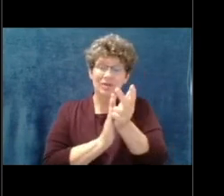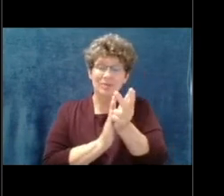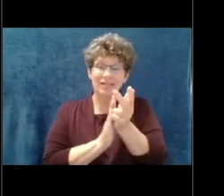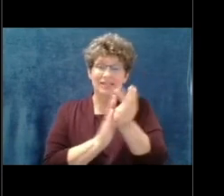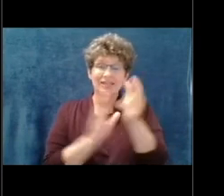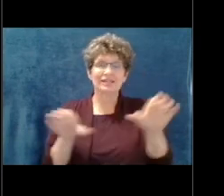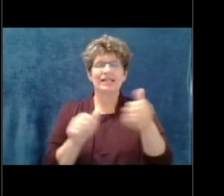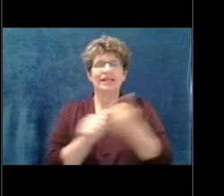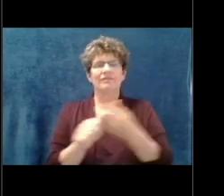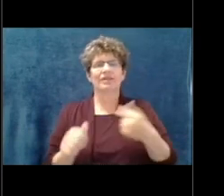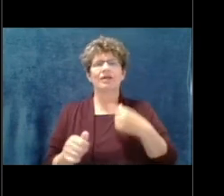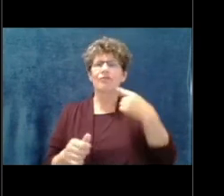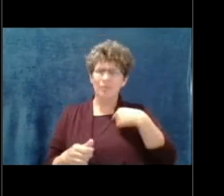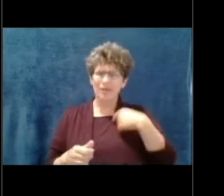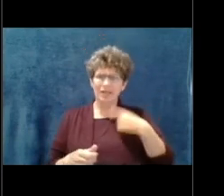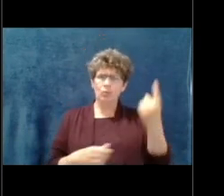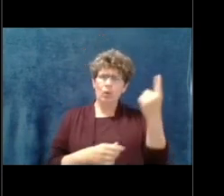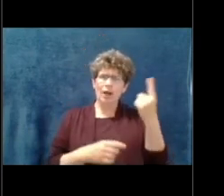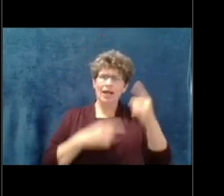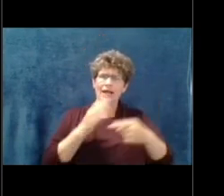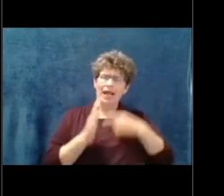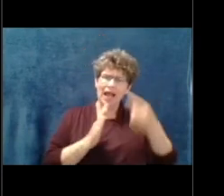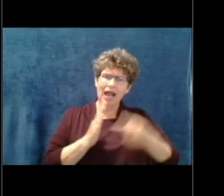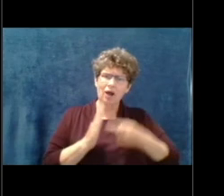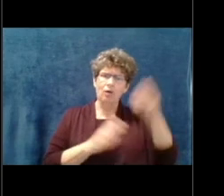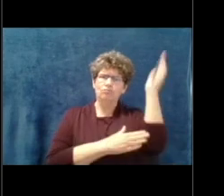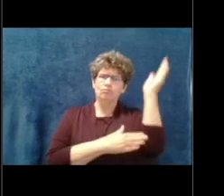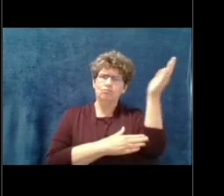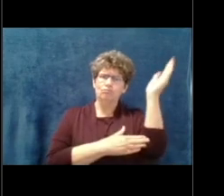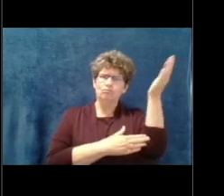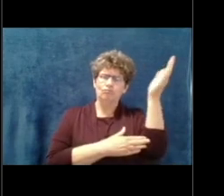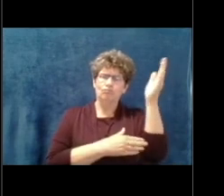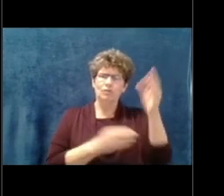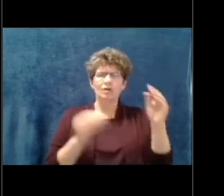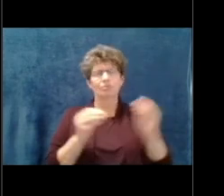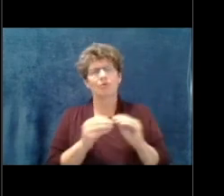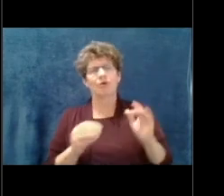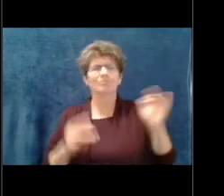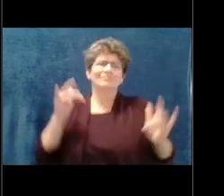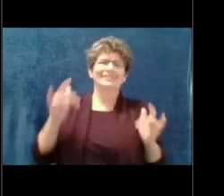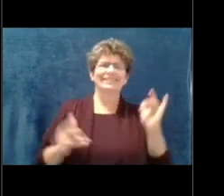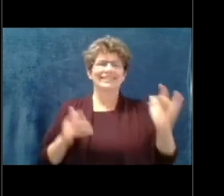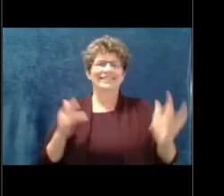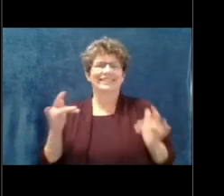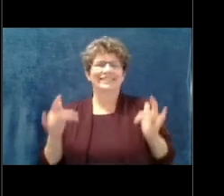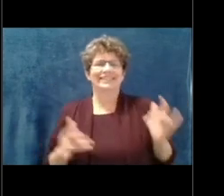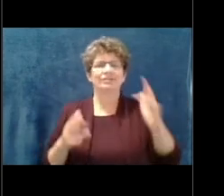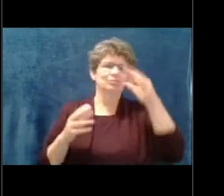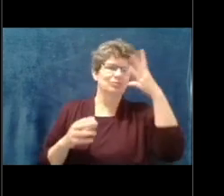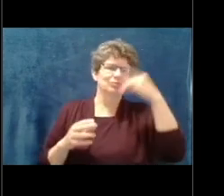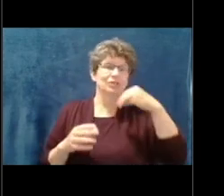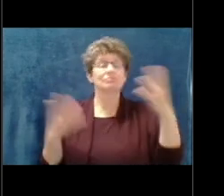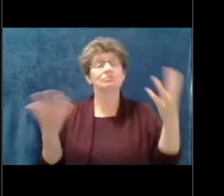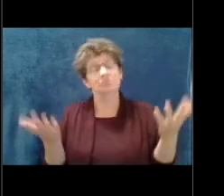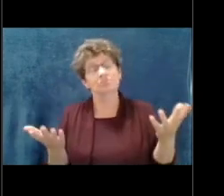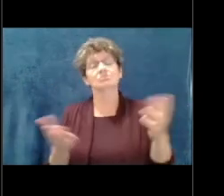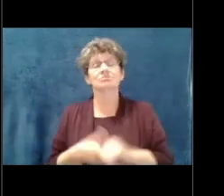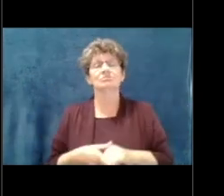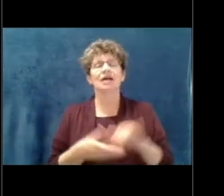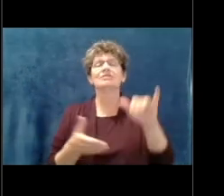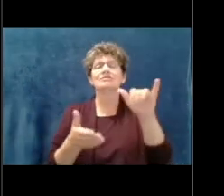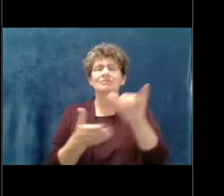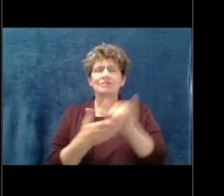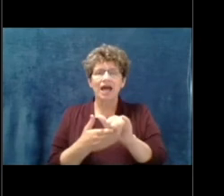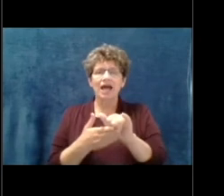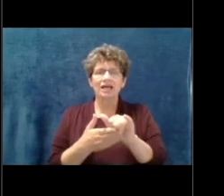take an hour to do, a lot more kind of snappily and prettily, if you will. But anyways, that is the core